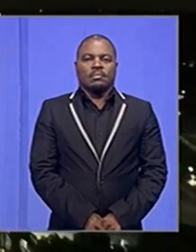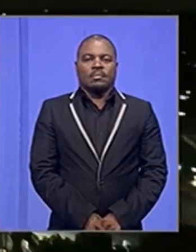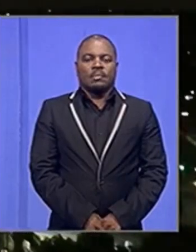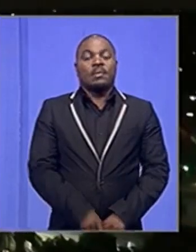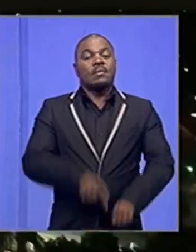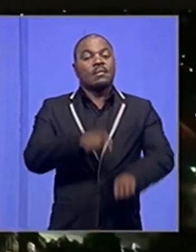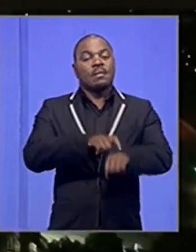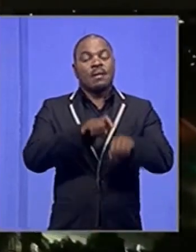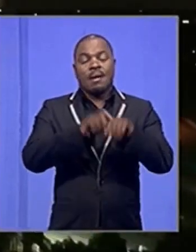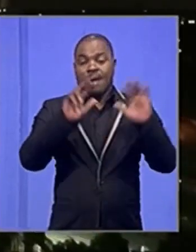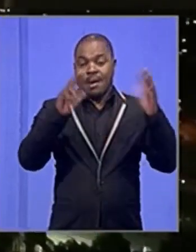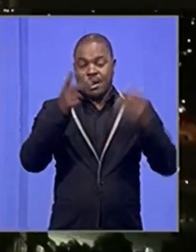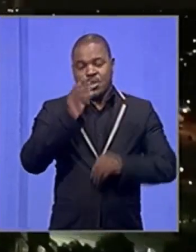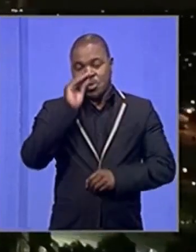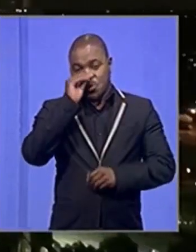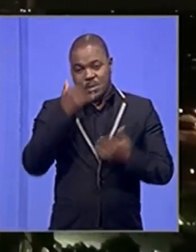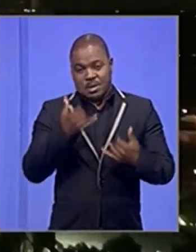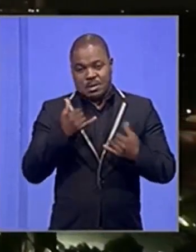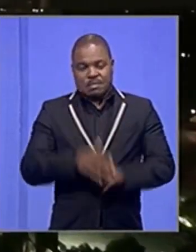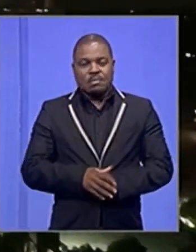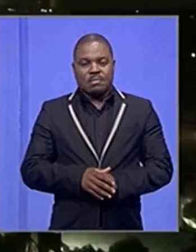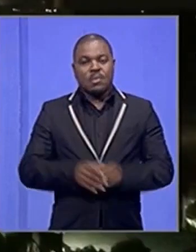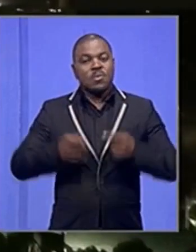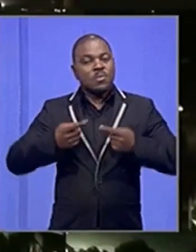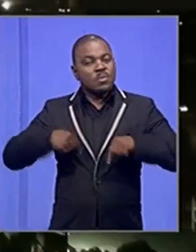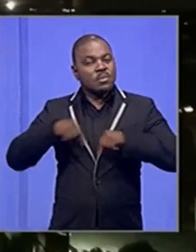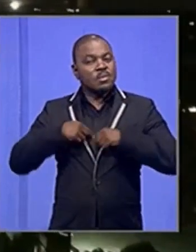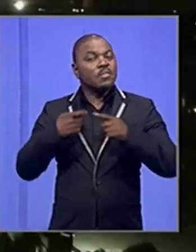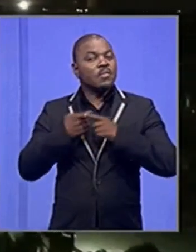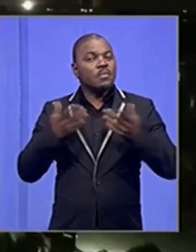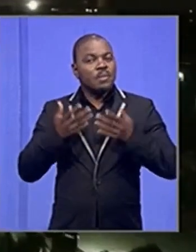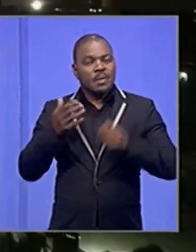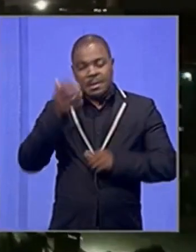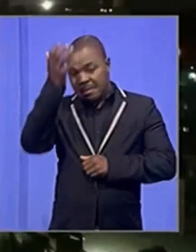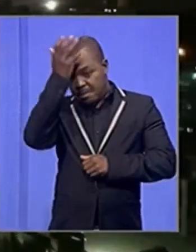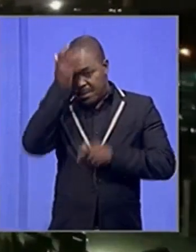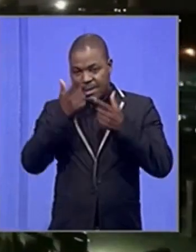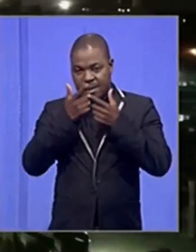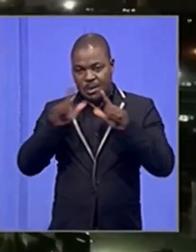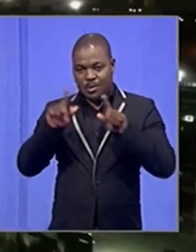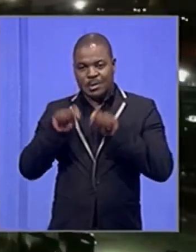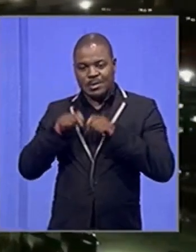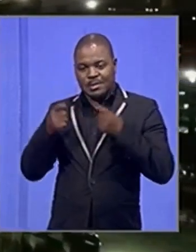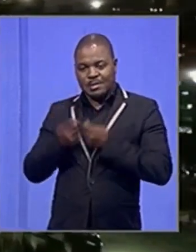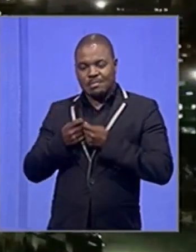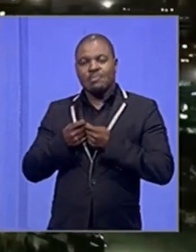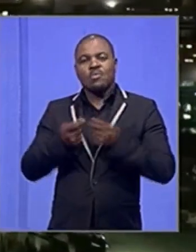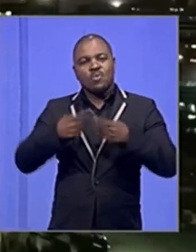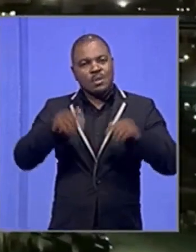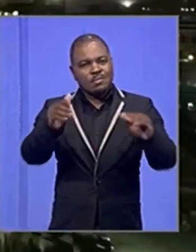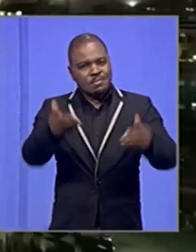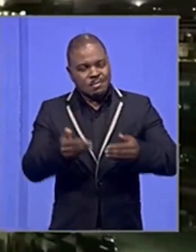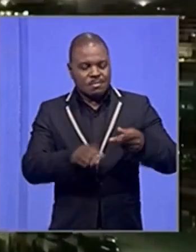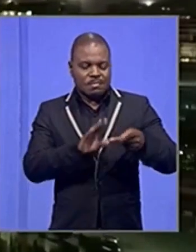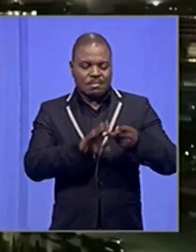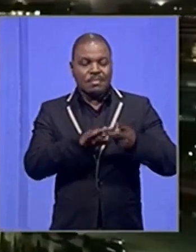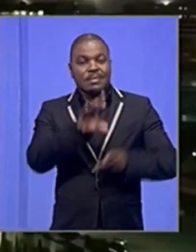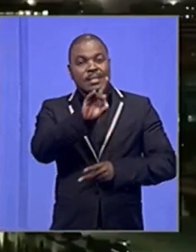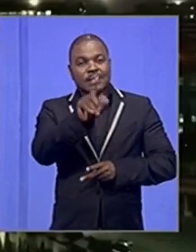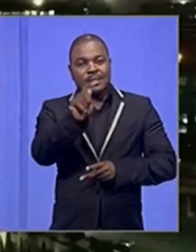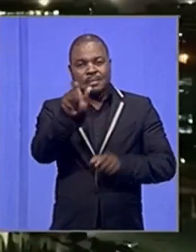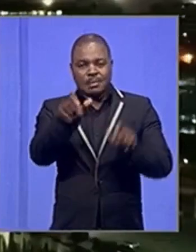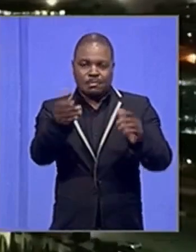Ditaba ke tsa iria se swai re le ba se hlopha sa ditaba tsa le lemela Sepedi re ala mogela le babogedi ba rena ba kanala ya